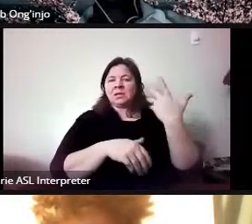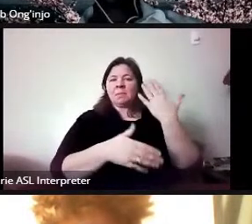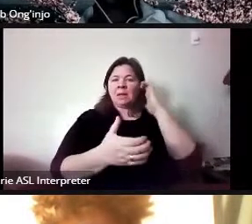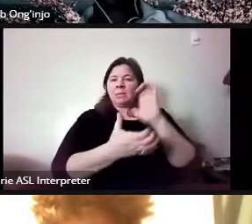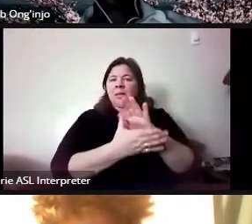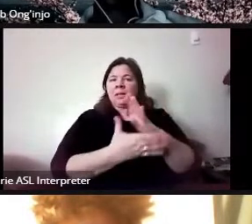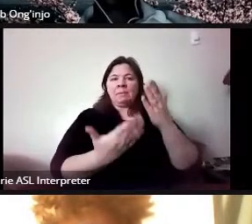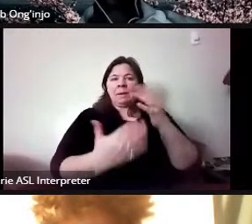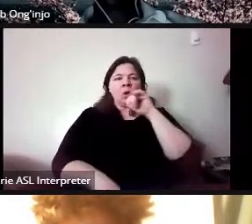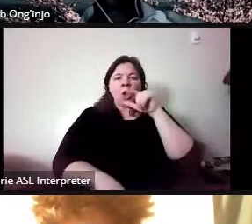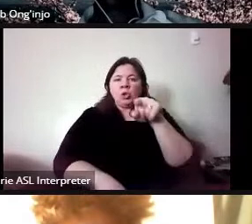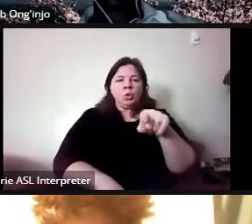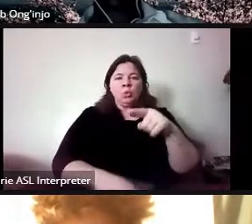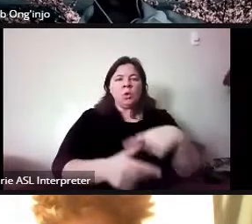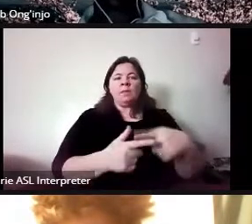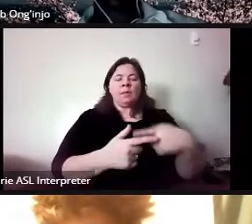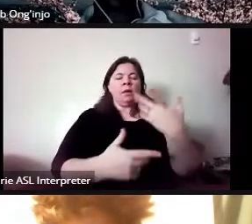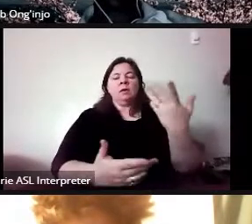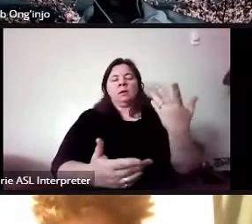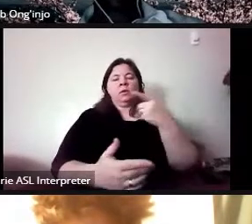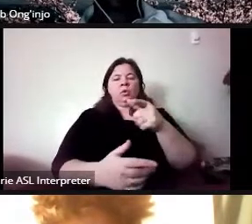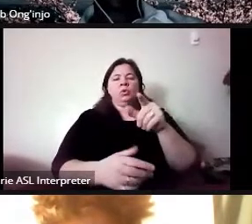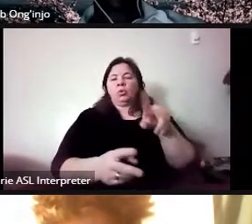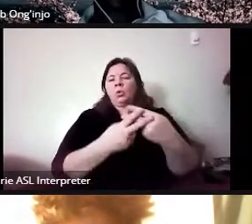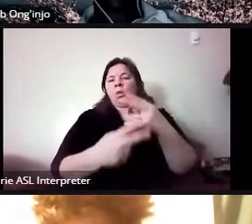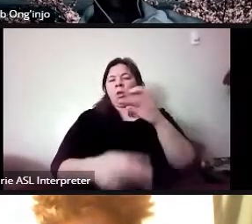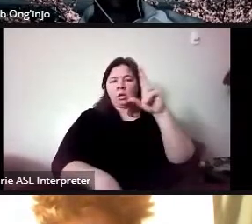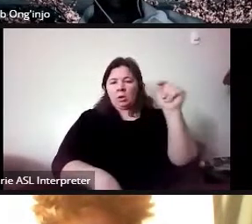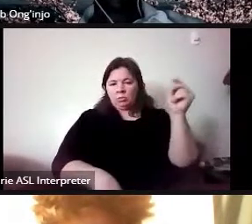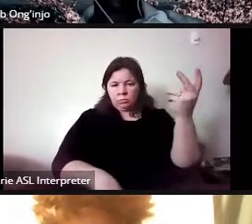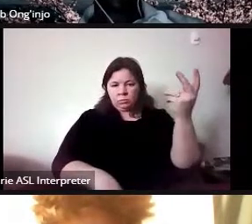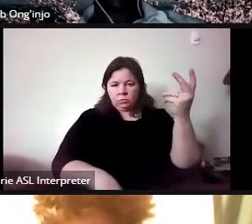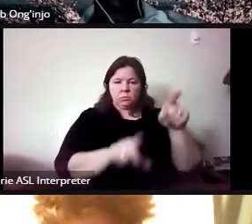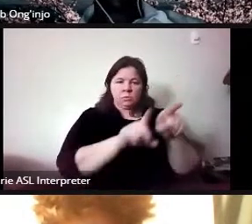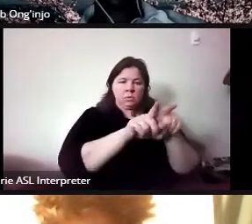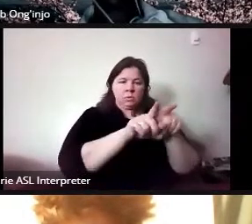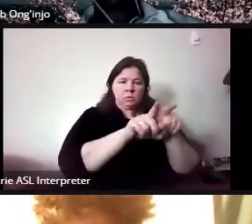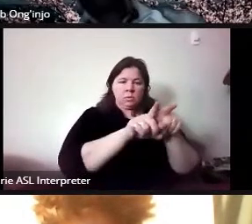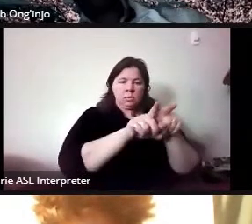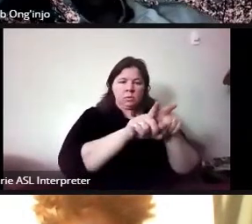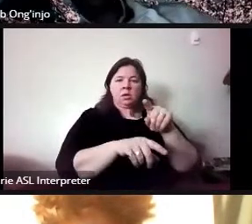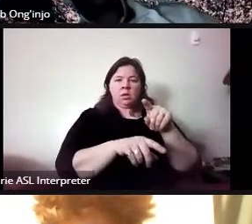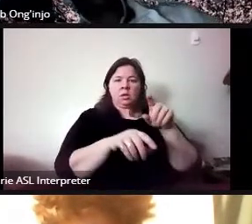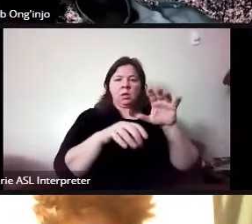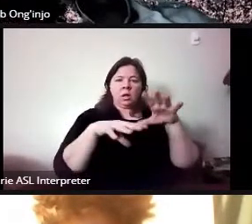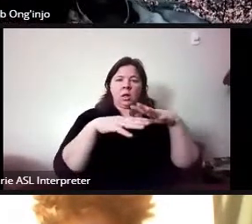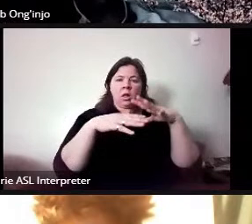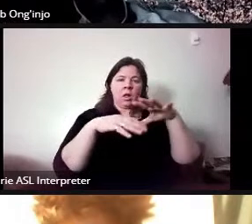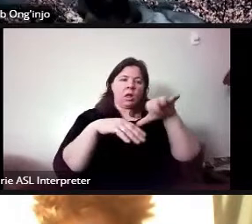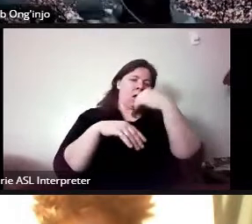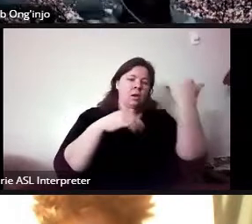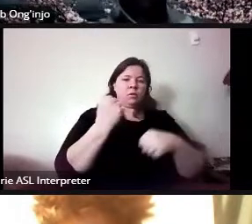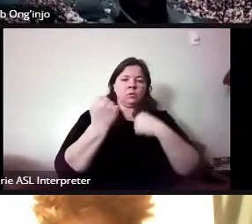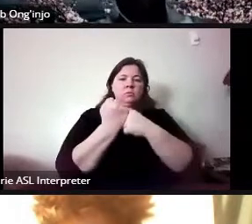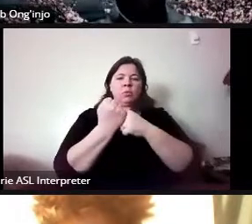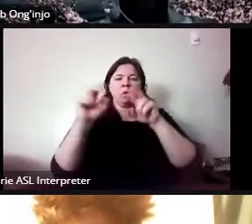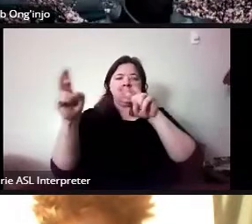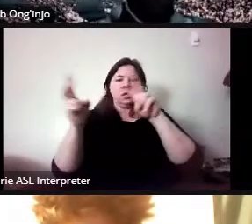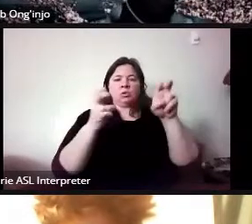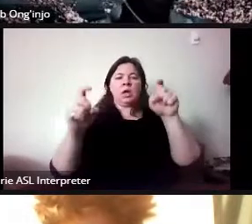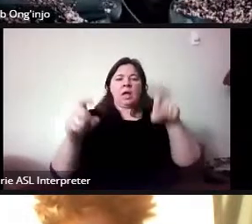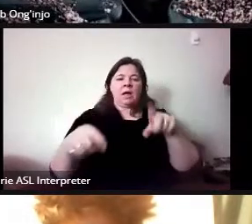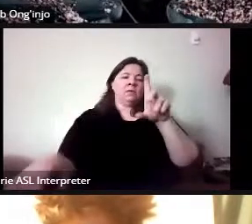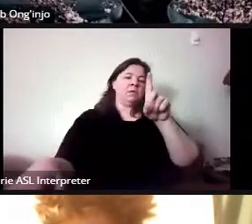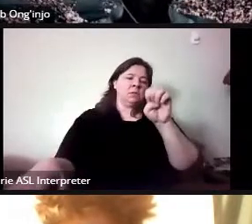that it's not you, and then you are actually locked out. And then, as Marina said, that does create another support issue that now has to be dealt